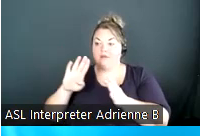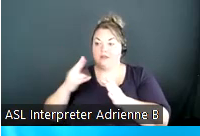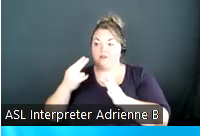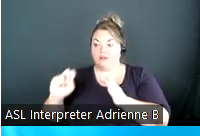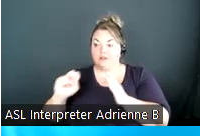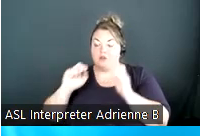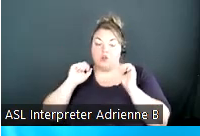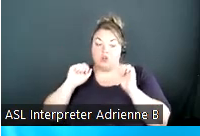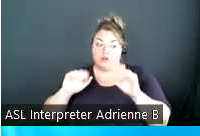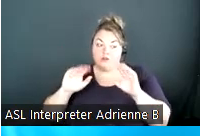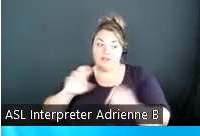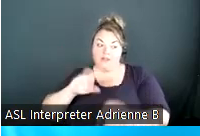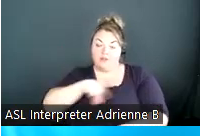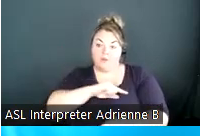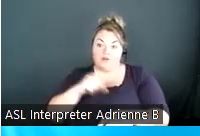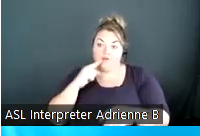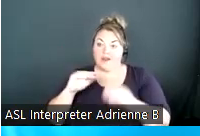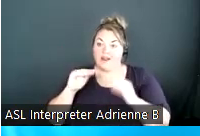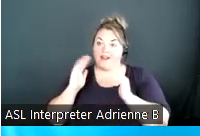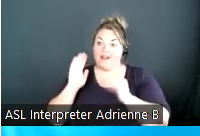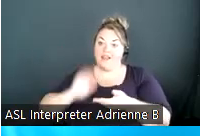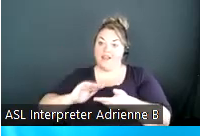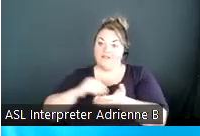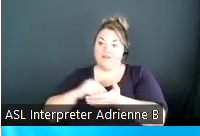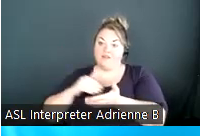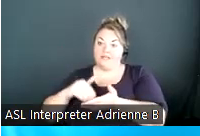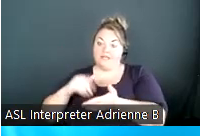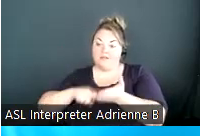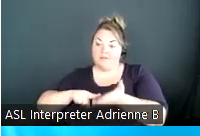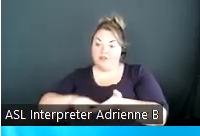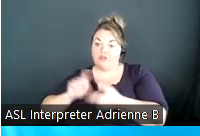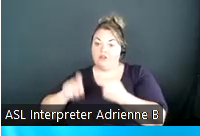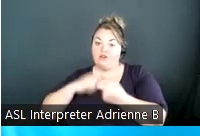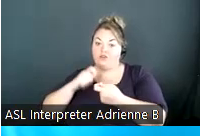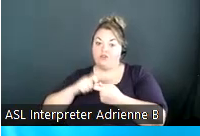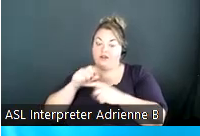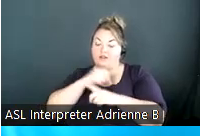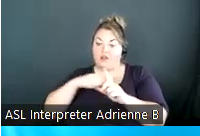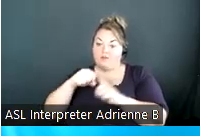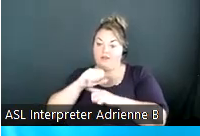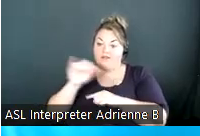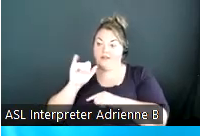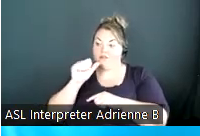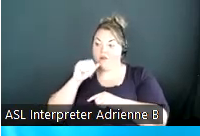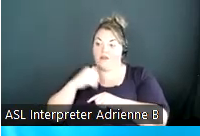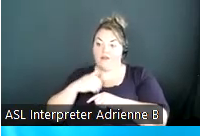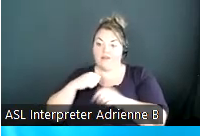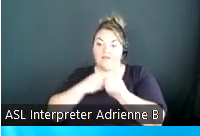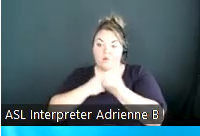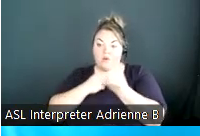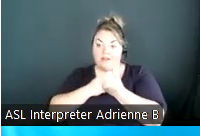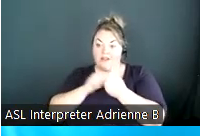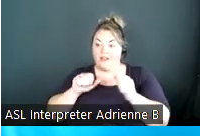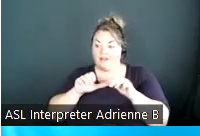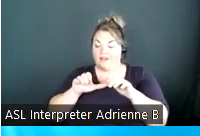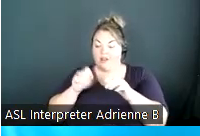may be eligible for less frequent inspections under certain circumstances, like not having enforcement activity or